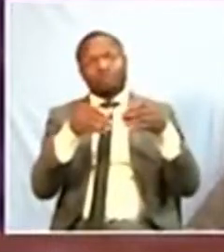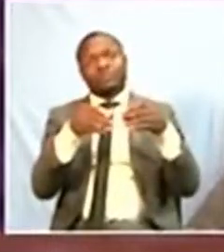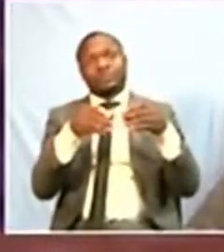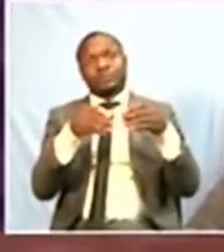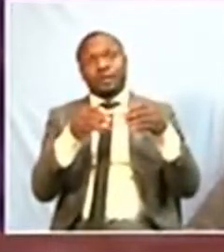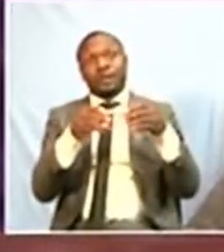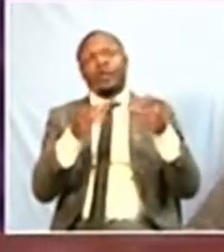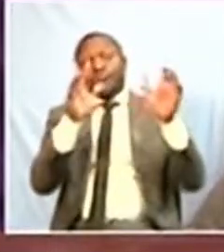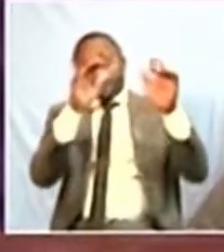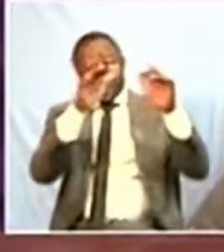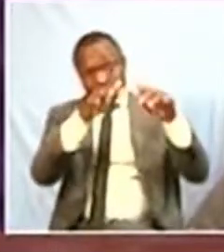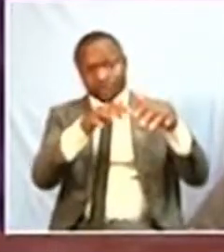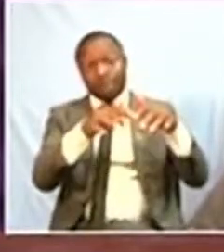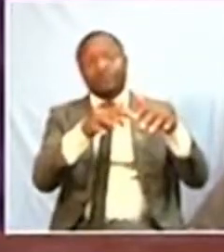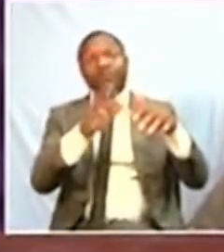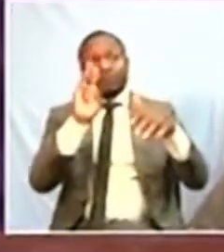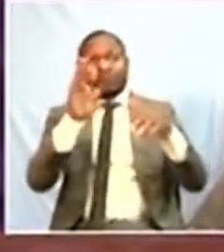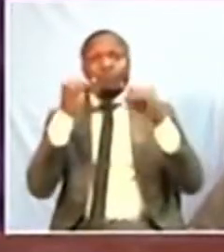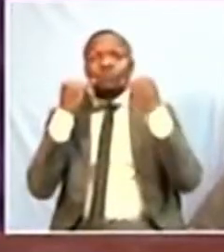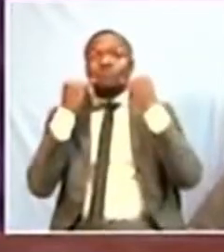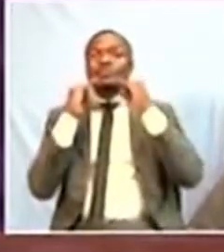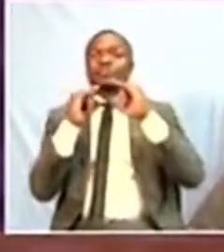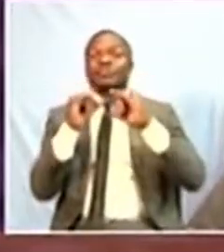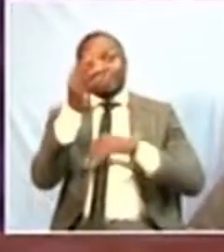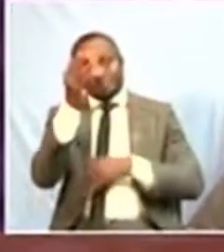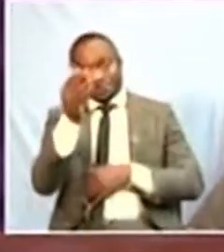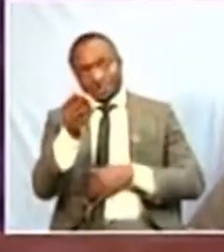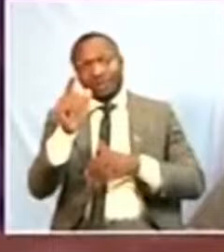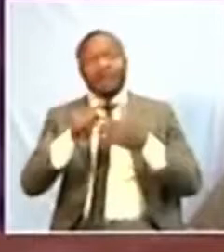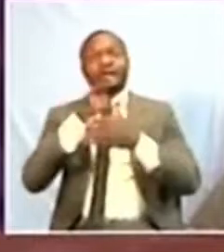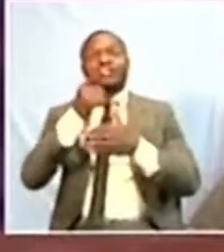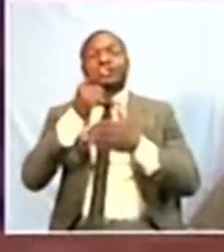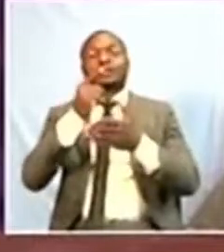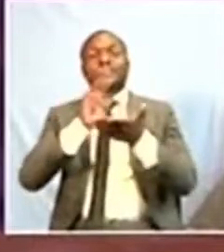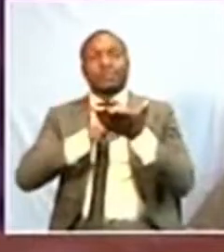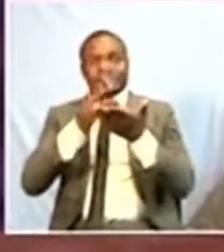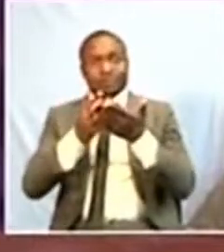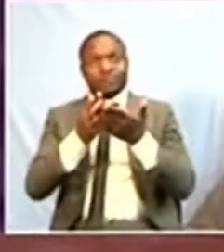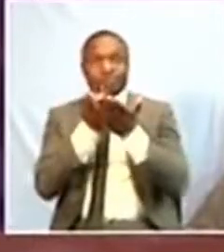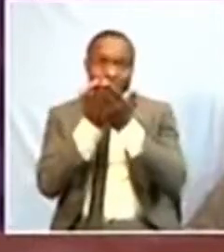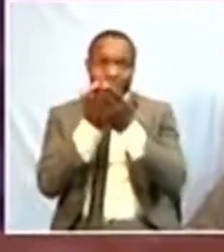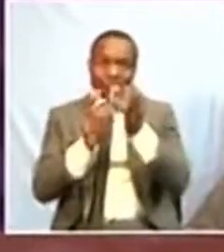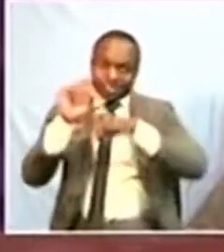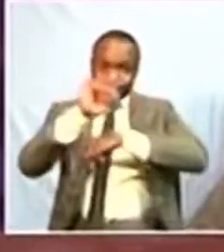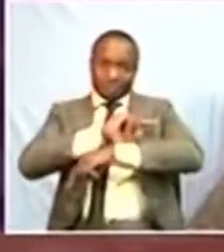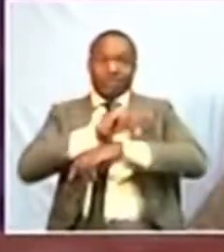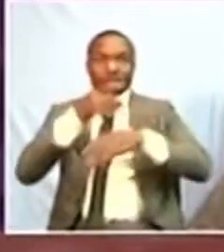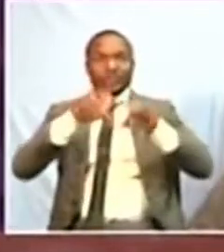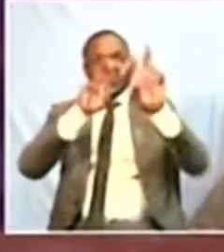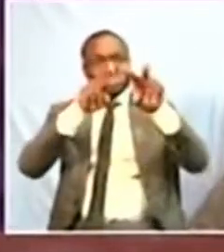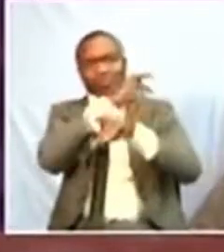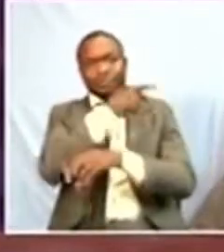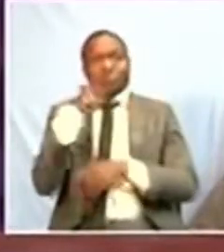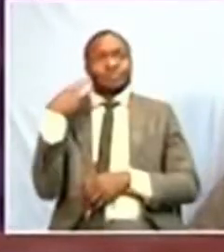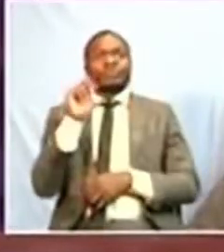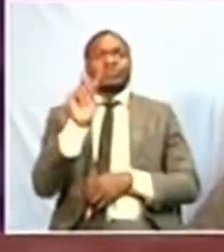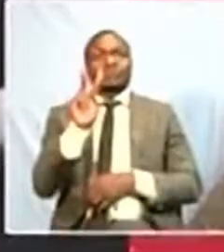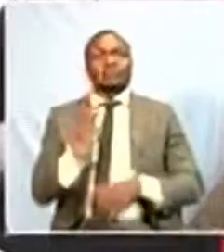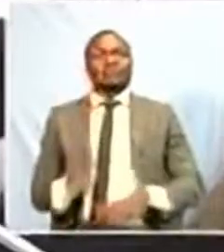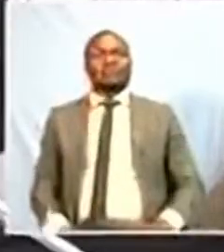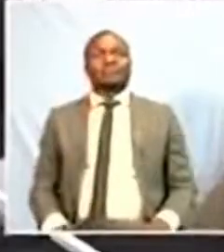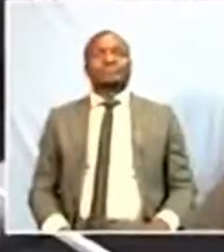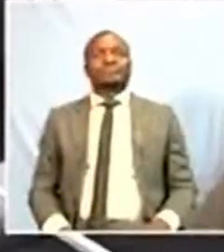the next witness, I'll be able to let you in on the next witness that will make their submission today. Keep watching Parliament Television.